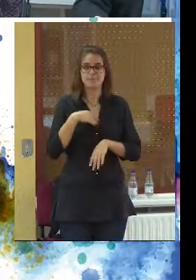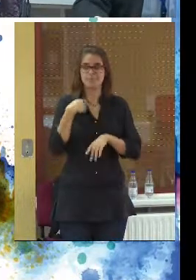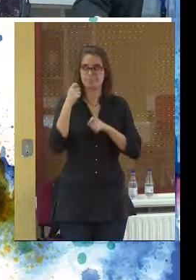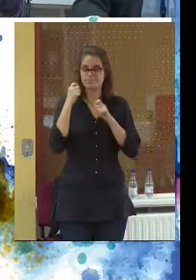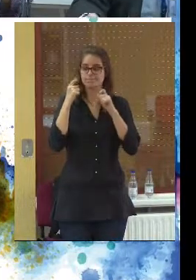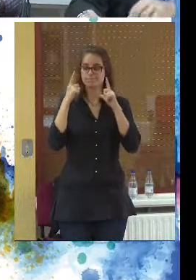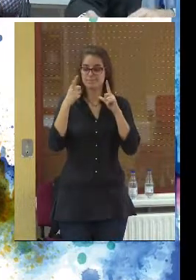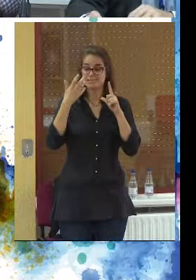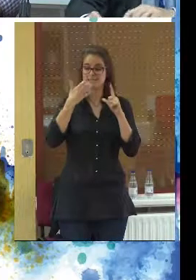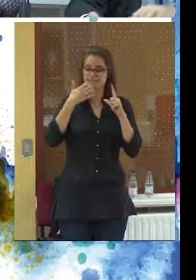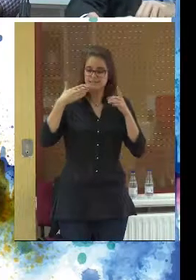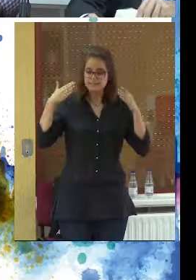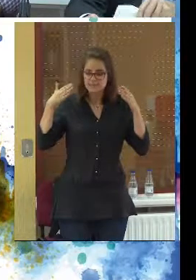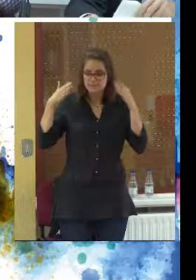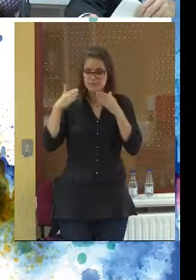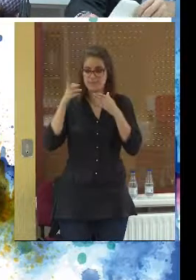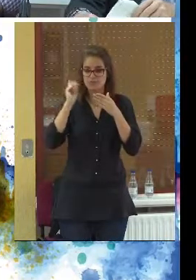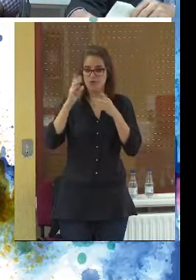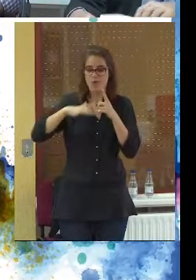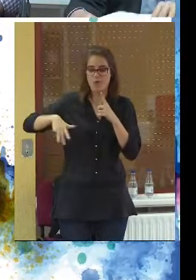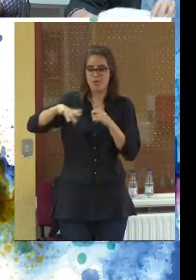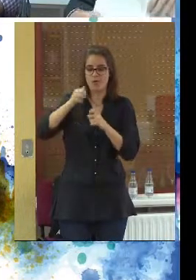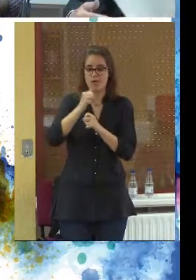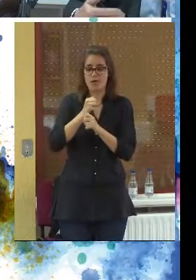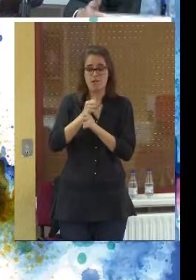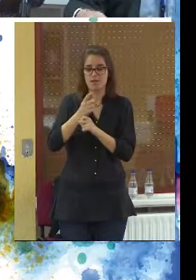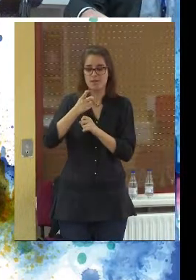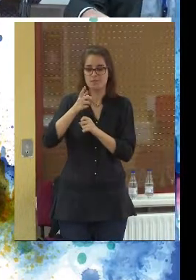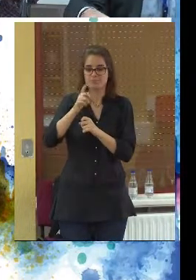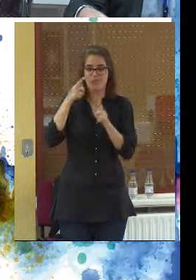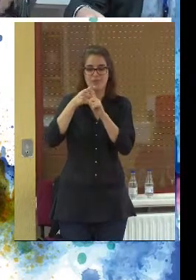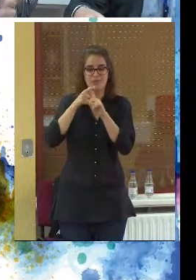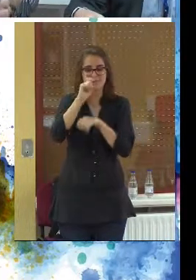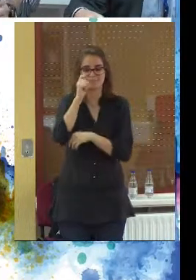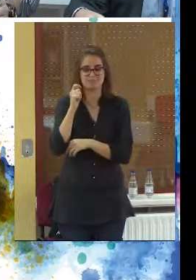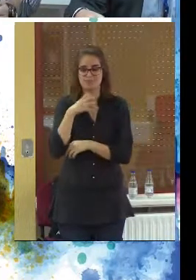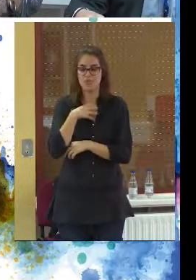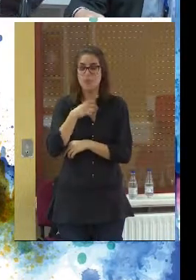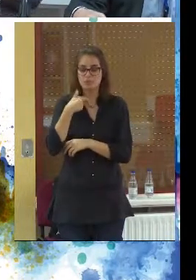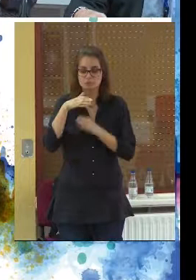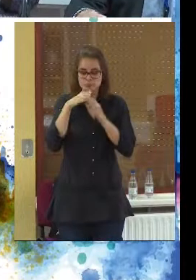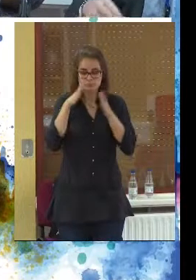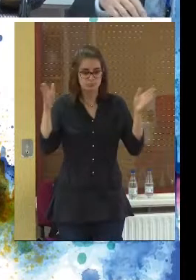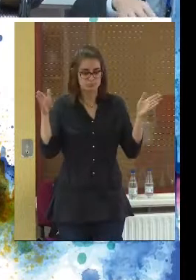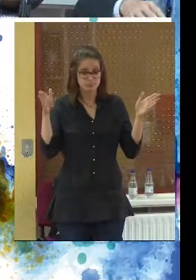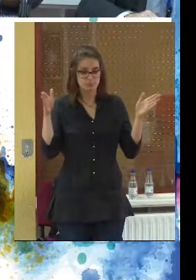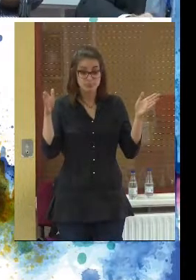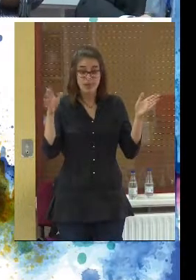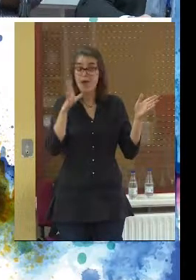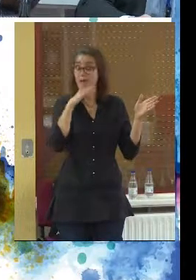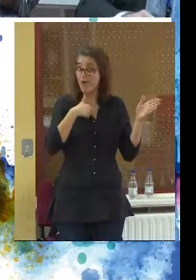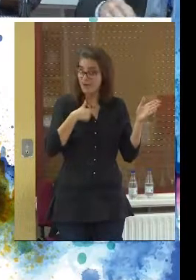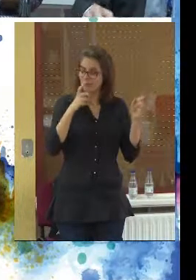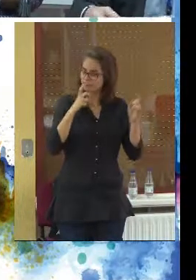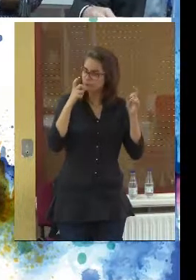is autonomous in work. So the working environment wasn't enough in this case. We needed to